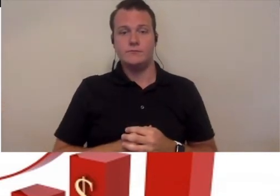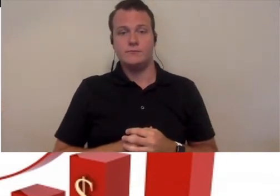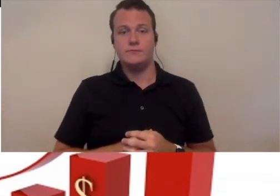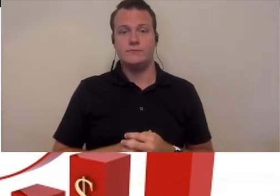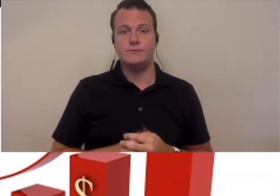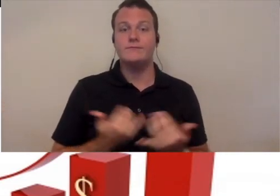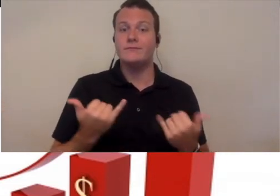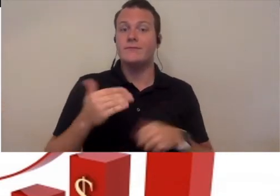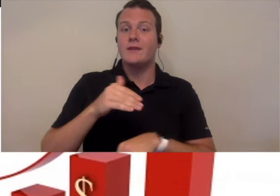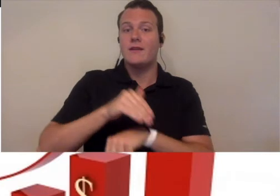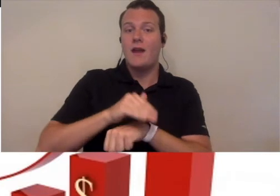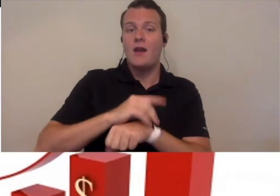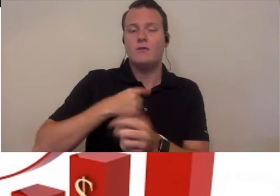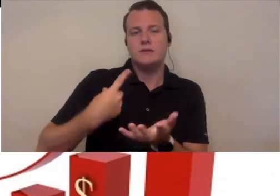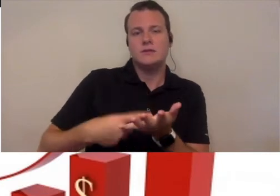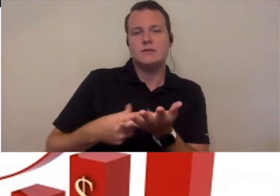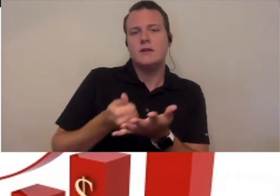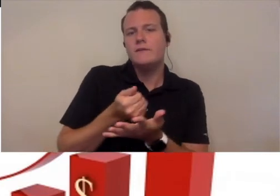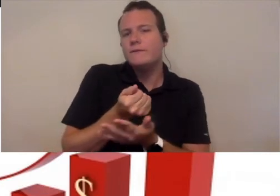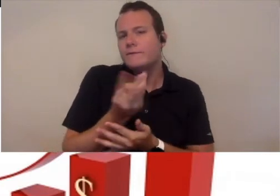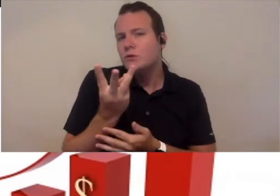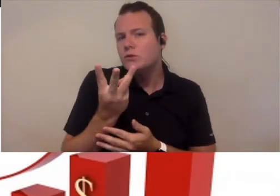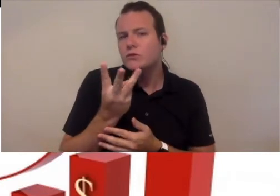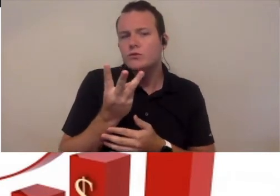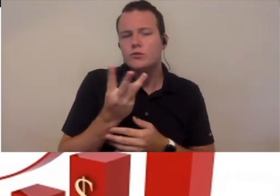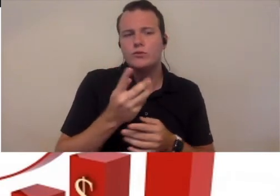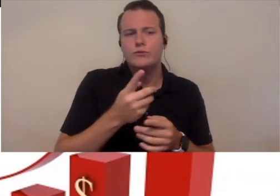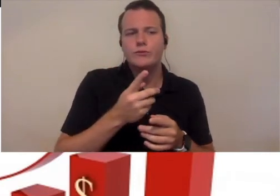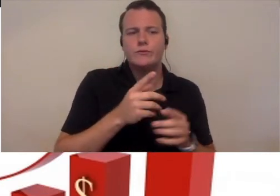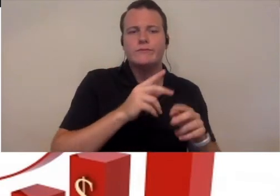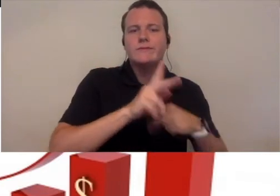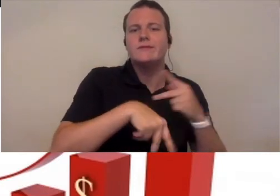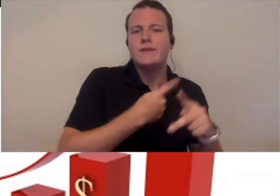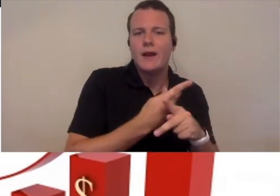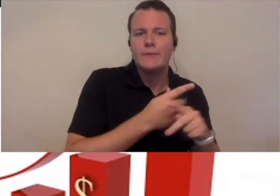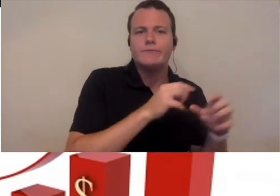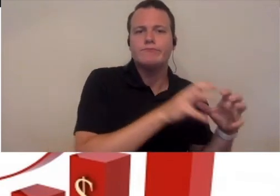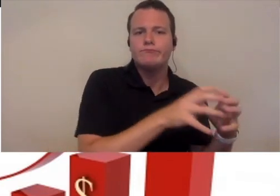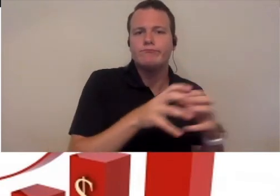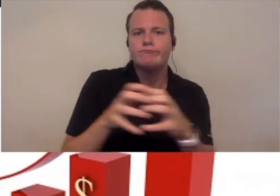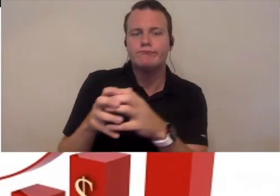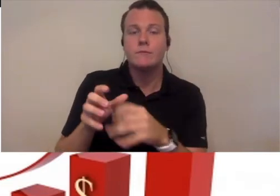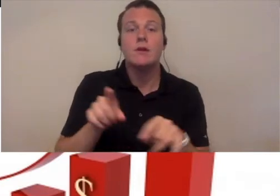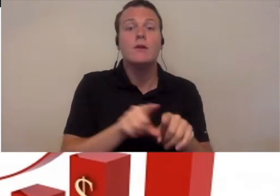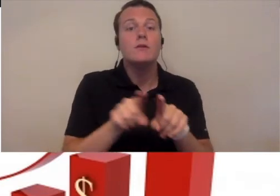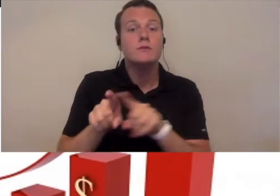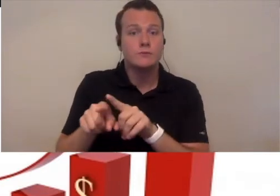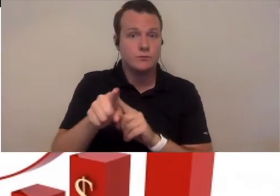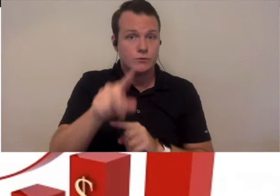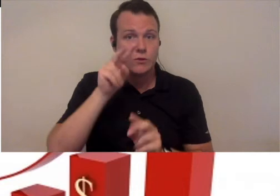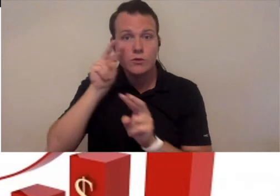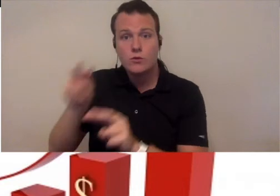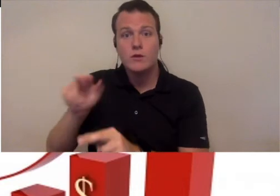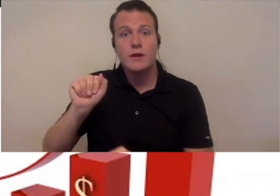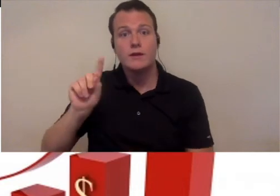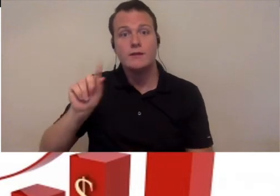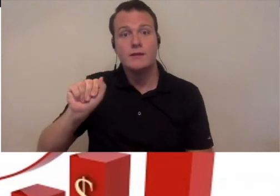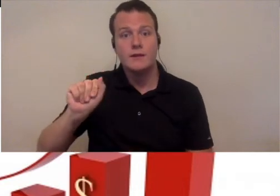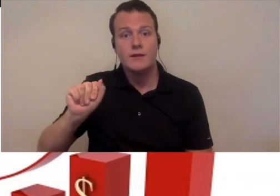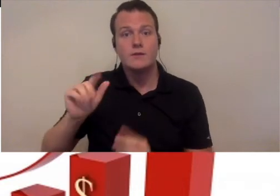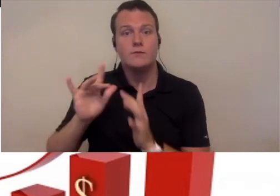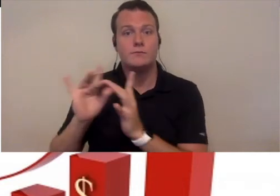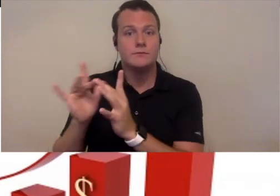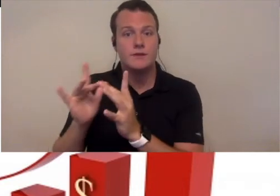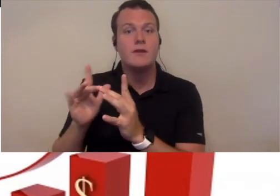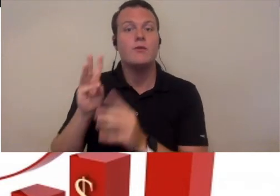And so tonight we're just going to cover a few different areas. But there's also, if you go to the ADA website, you'll find that we